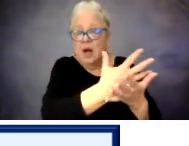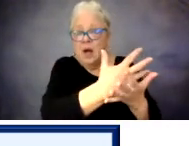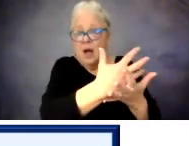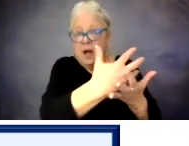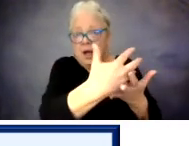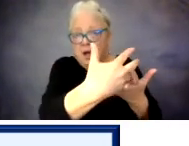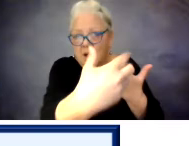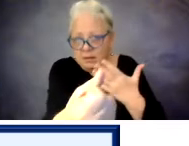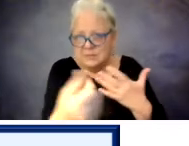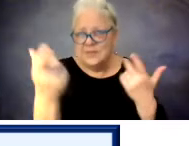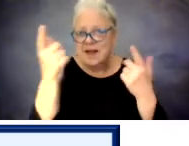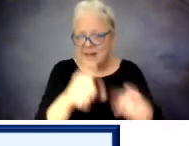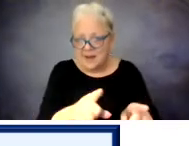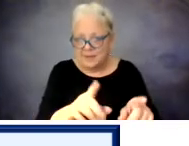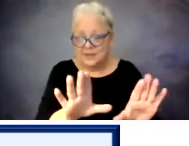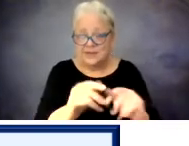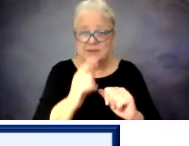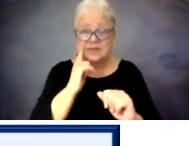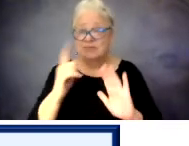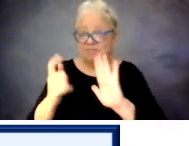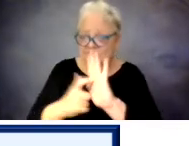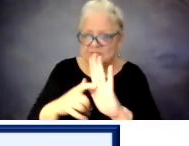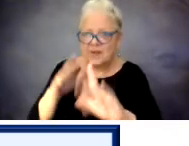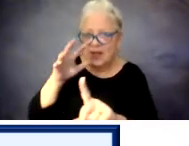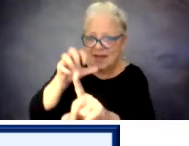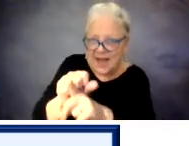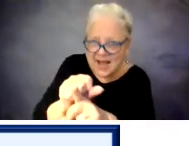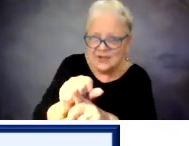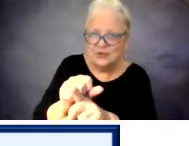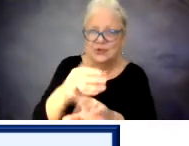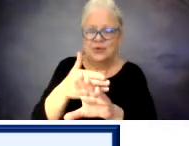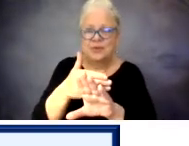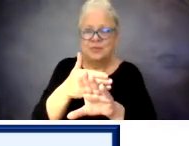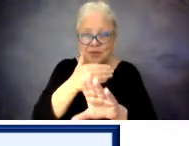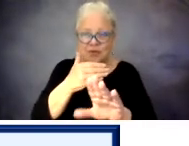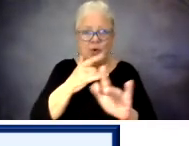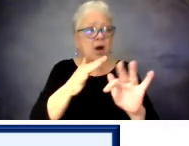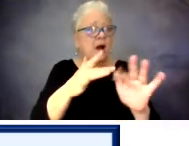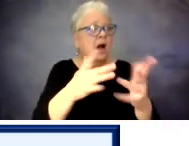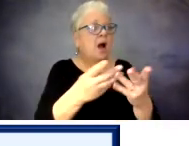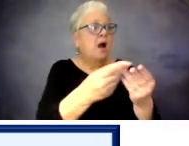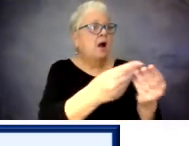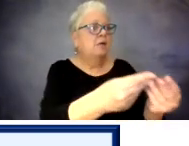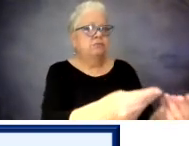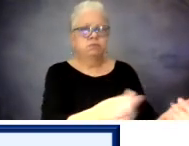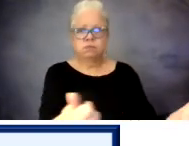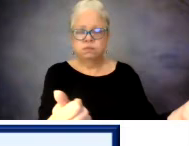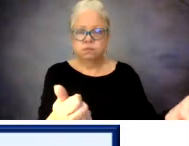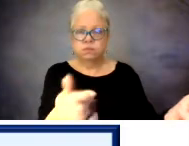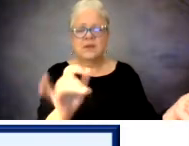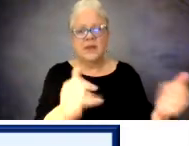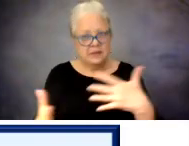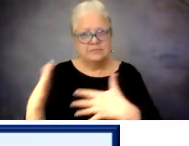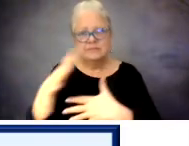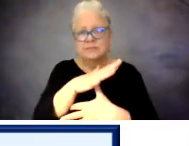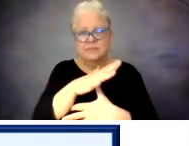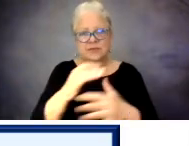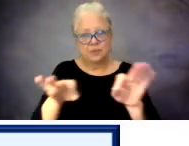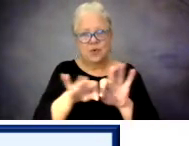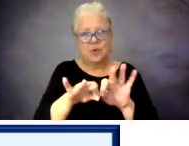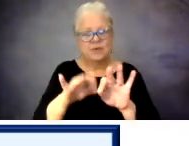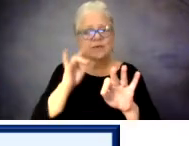detection and doing that early and catching it before it gets too far is the most important thing with a financial exploitation